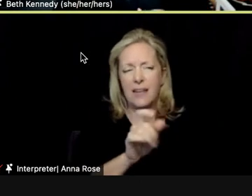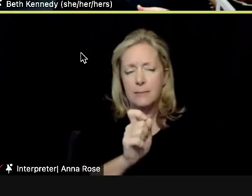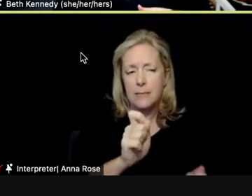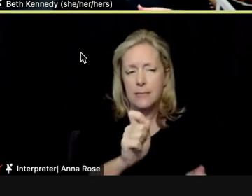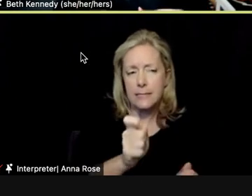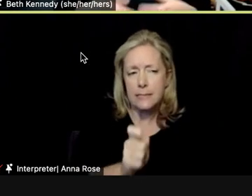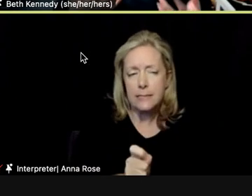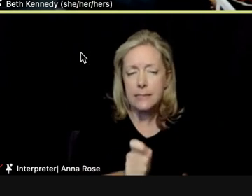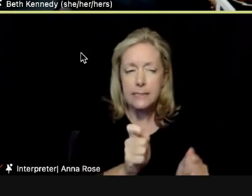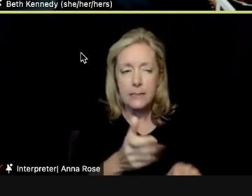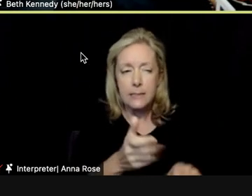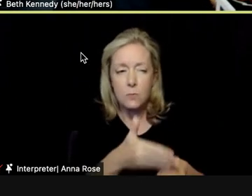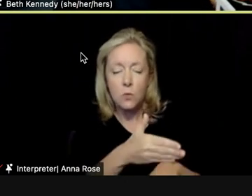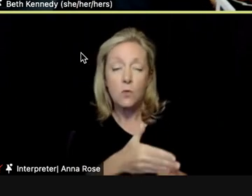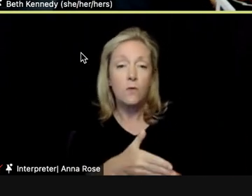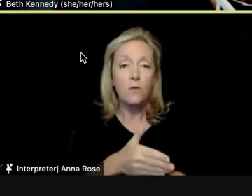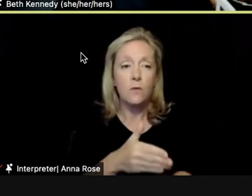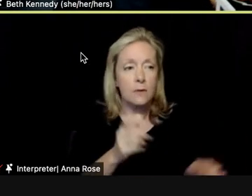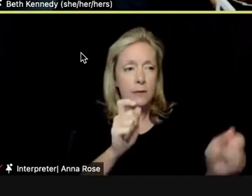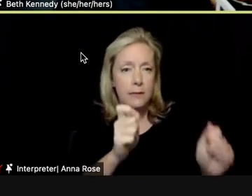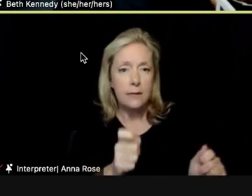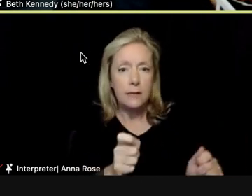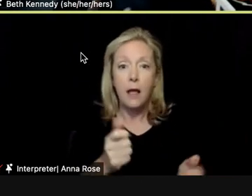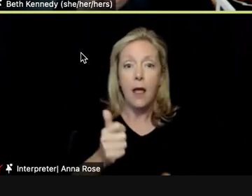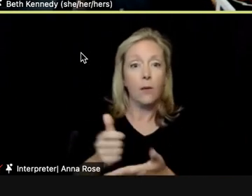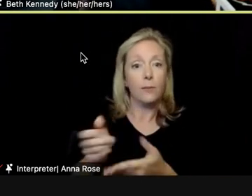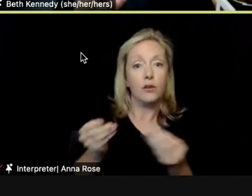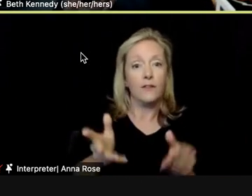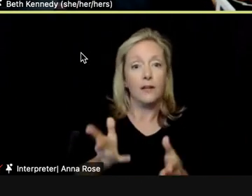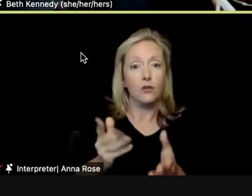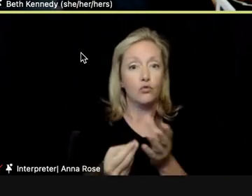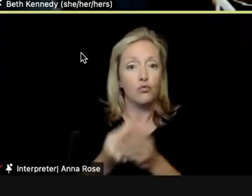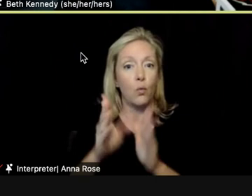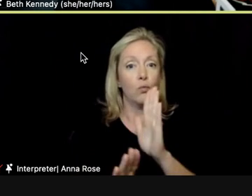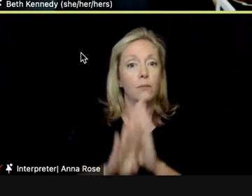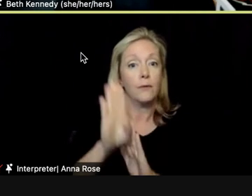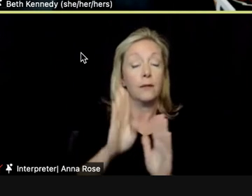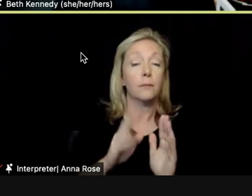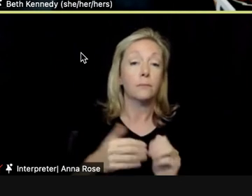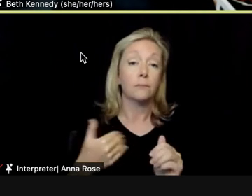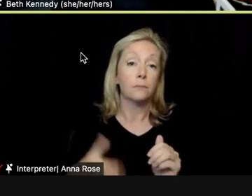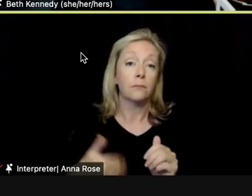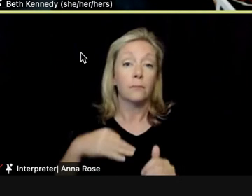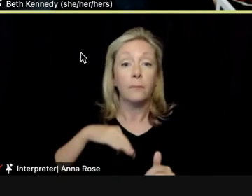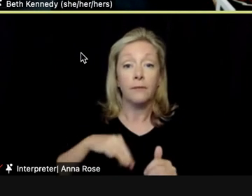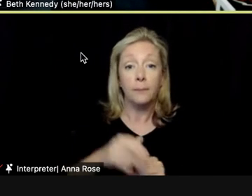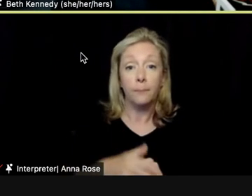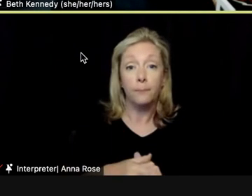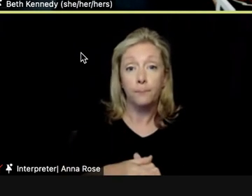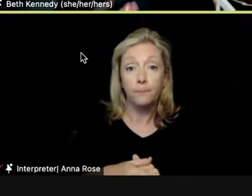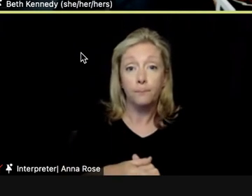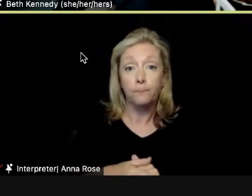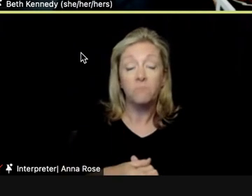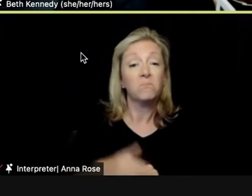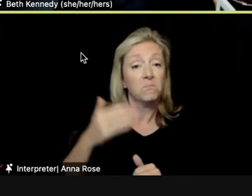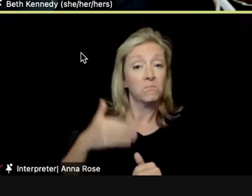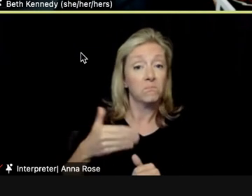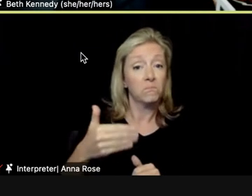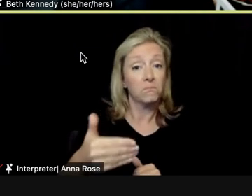different. And so interveners grow really a lot from that. And a couple of times now I've said